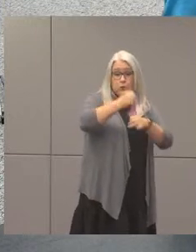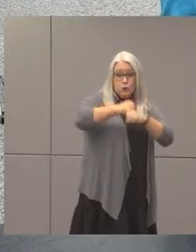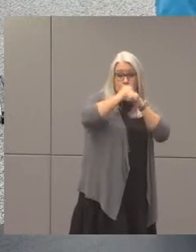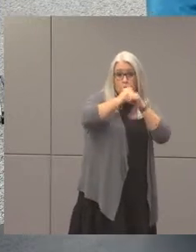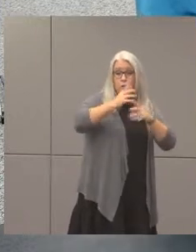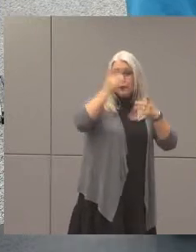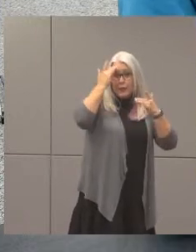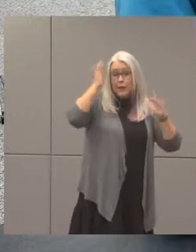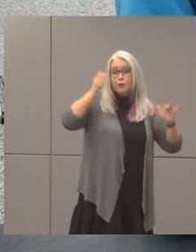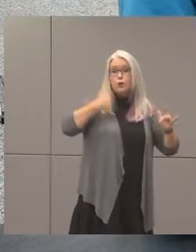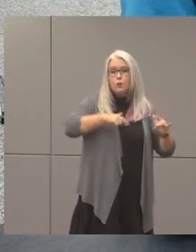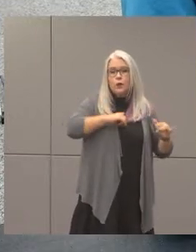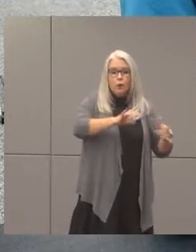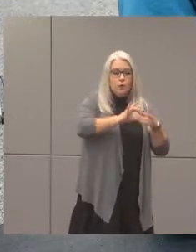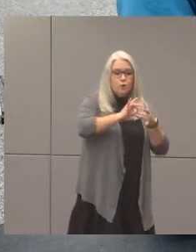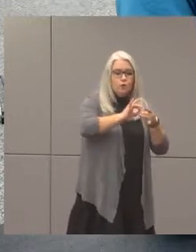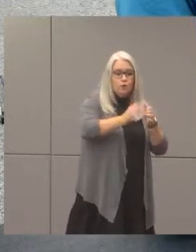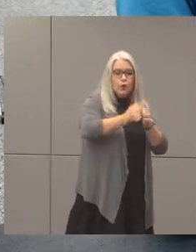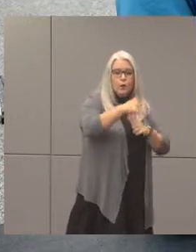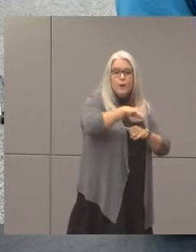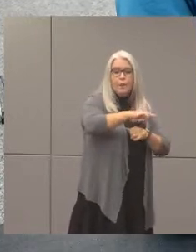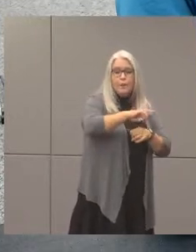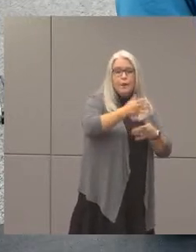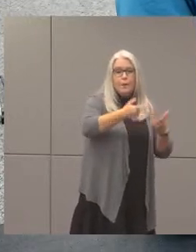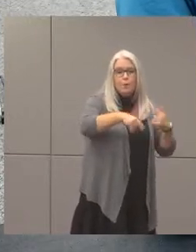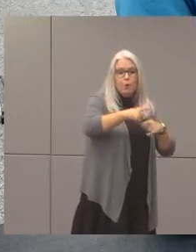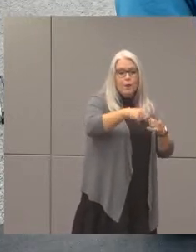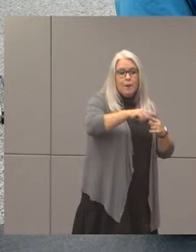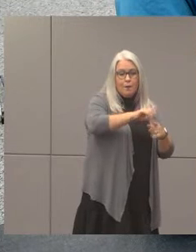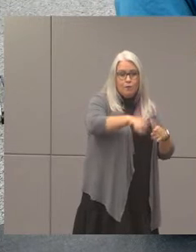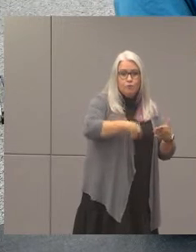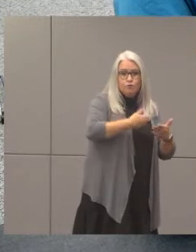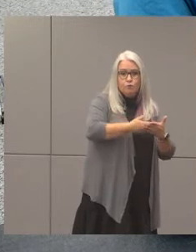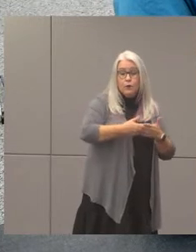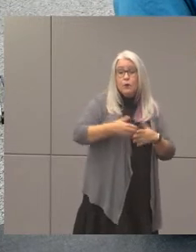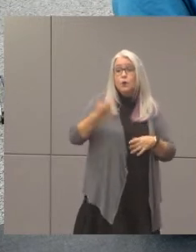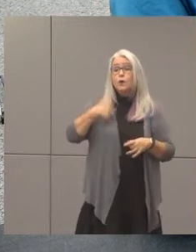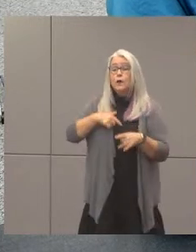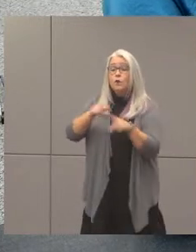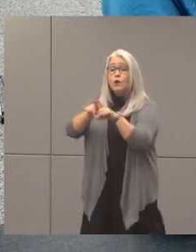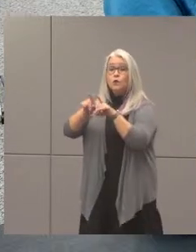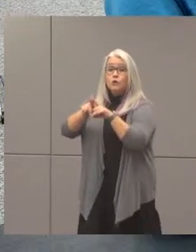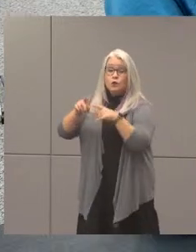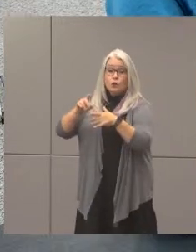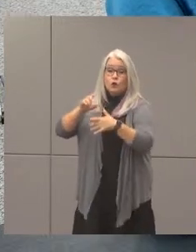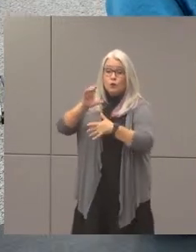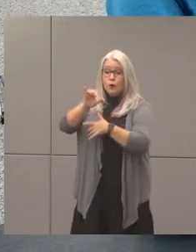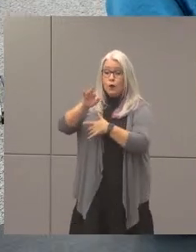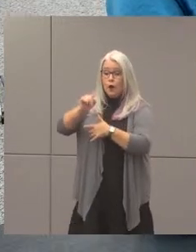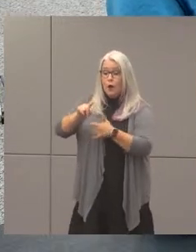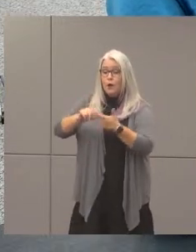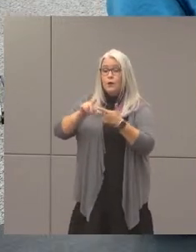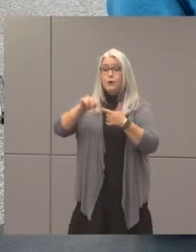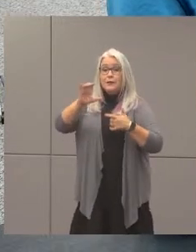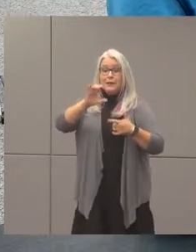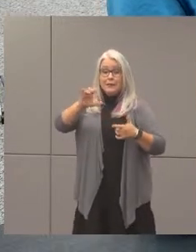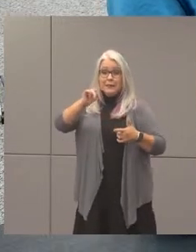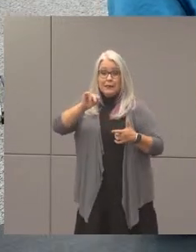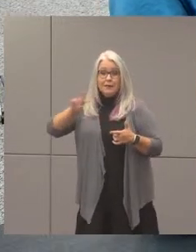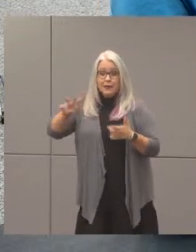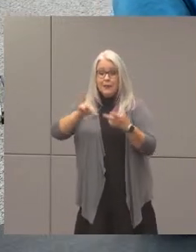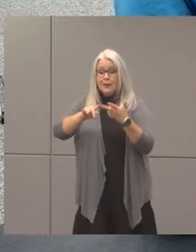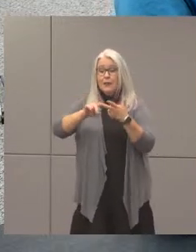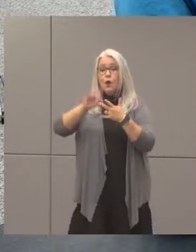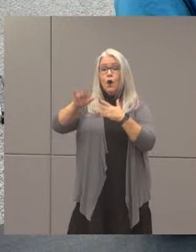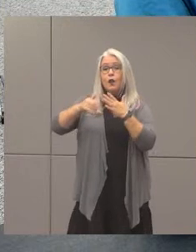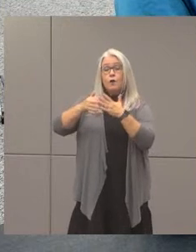on. Great. And the building's been prepped for CCTV, card access, all the door hardware